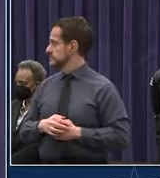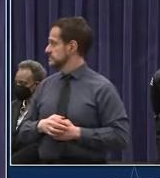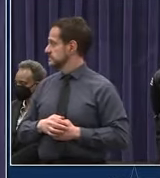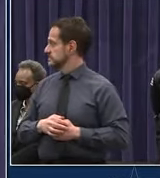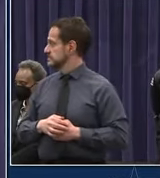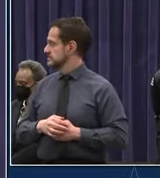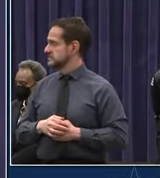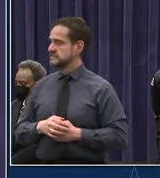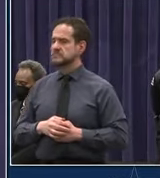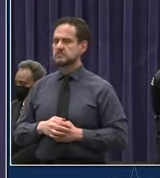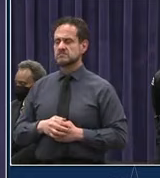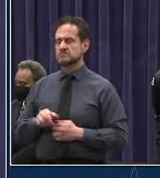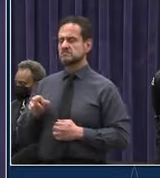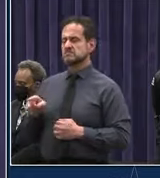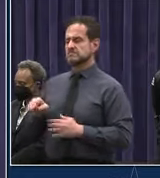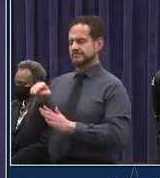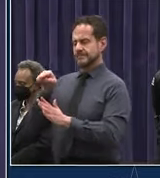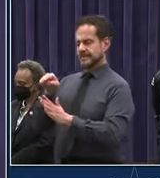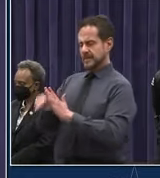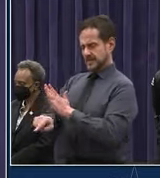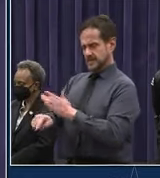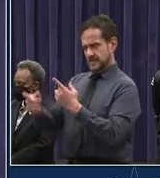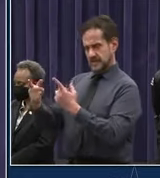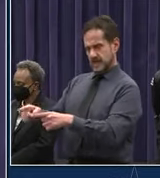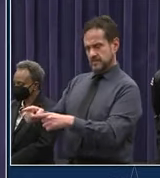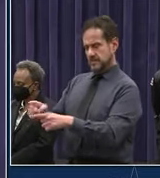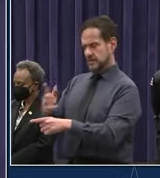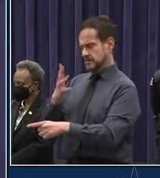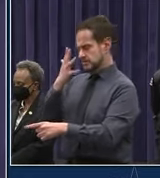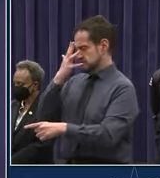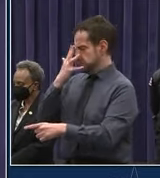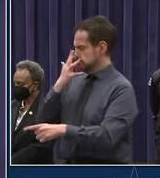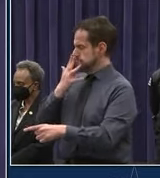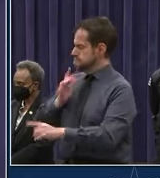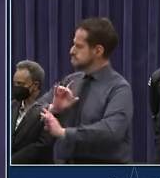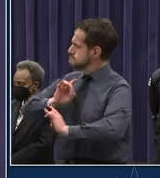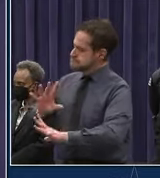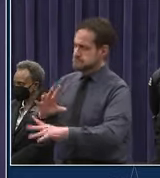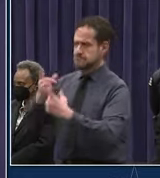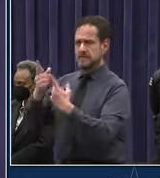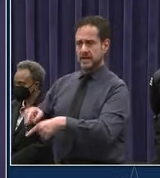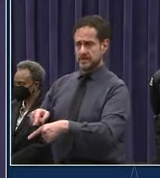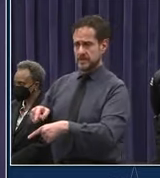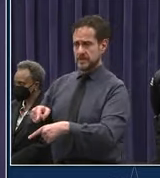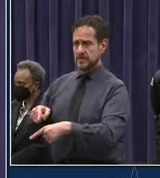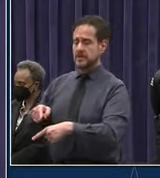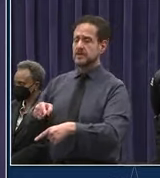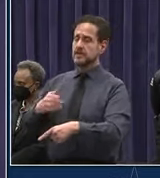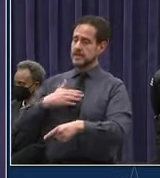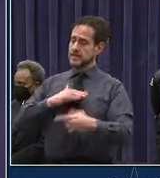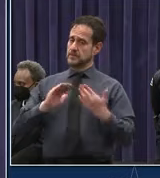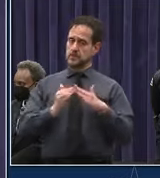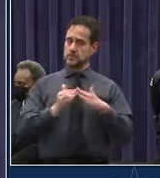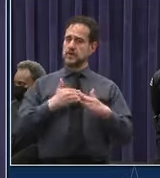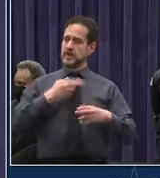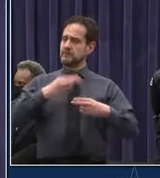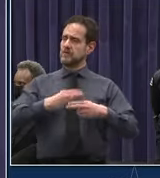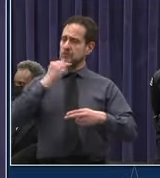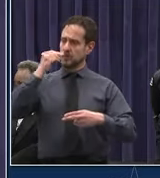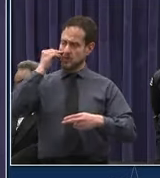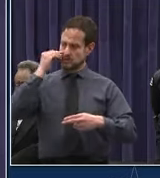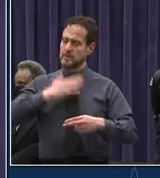this incident occurred, this tragic situation occurred in the community I've called home my entire